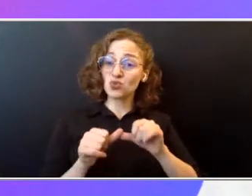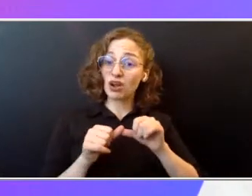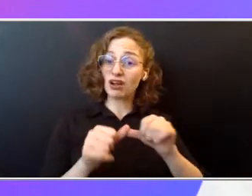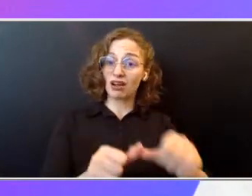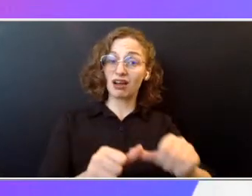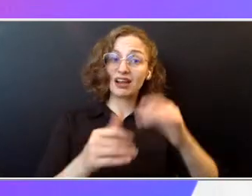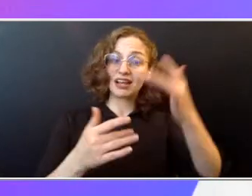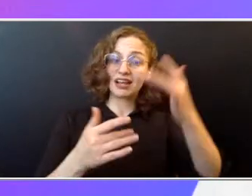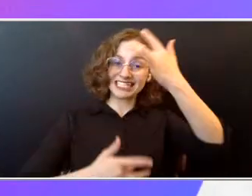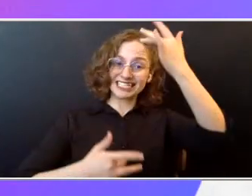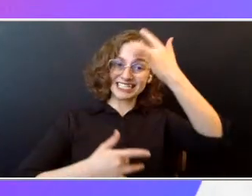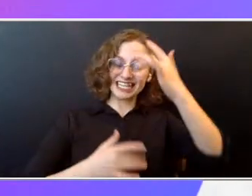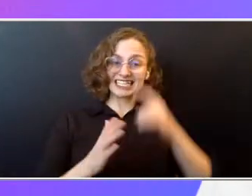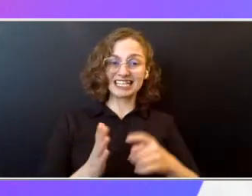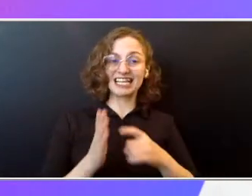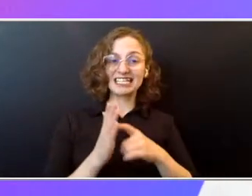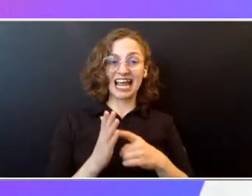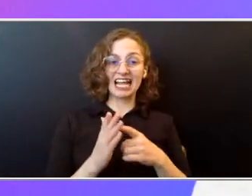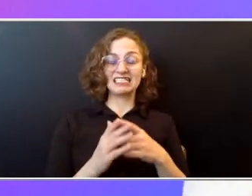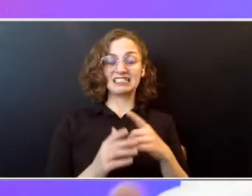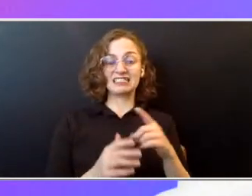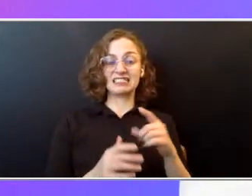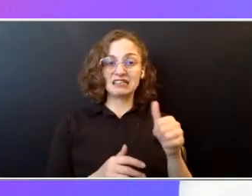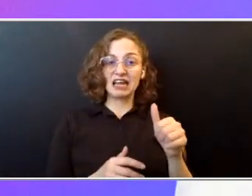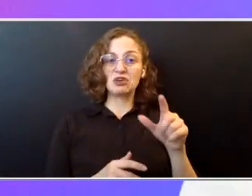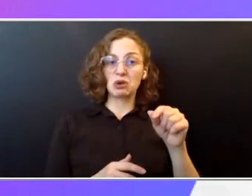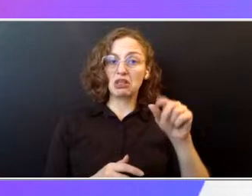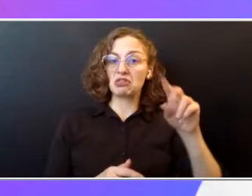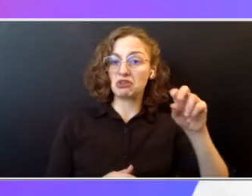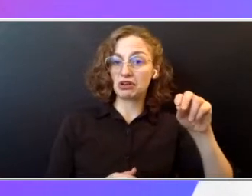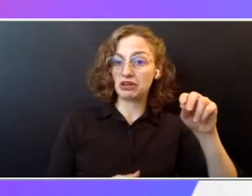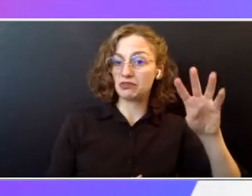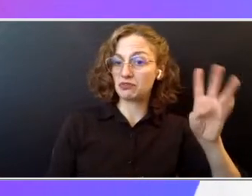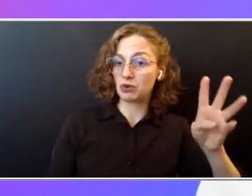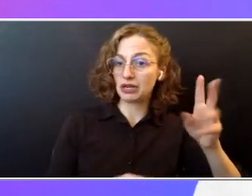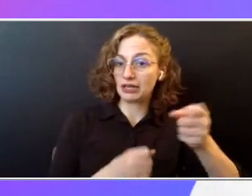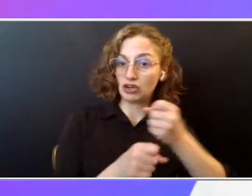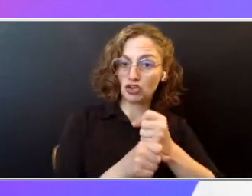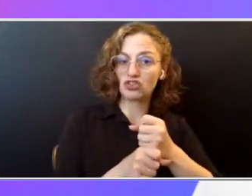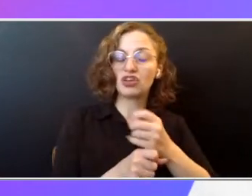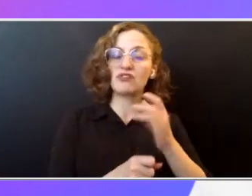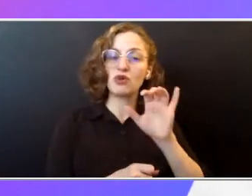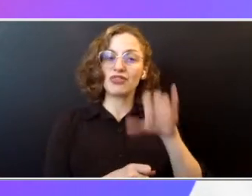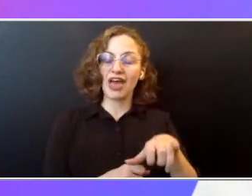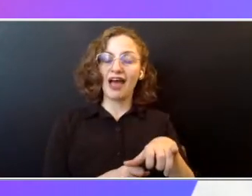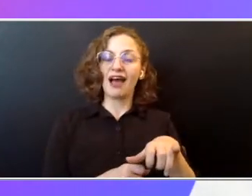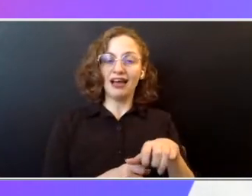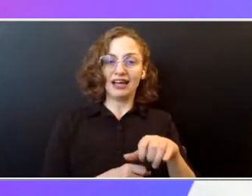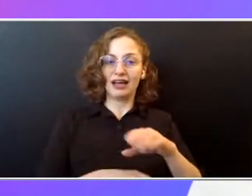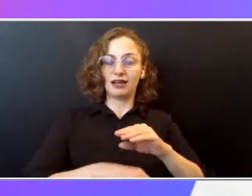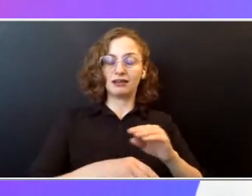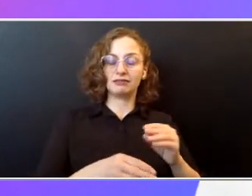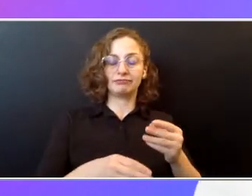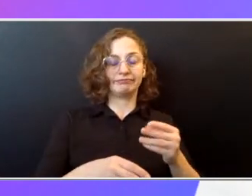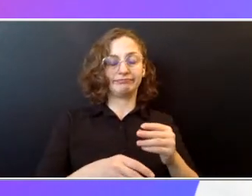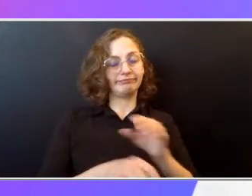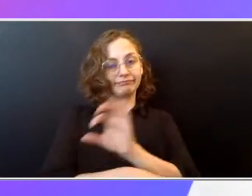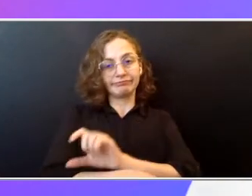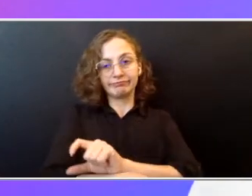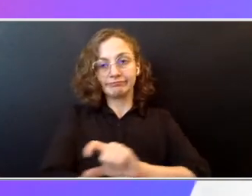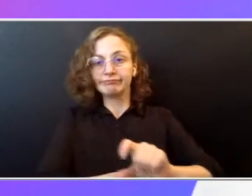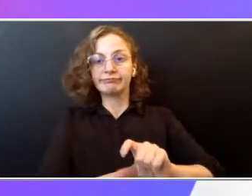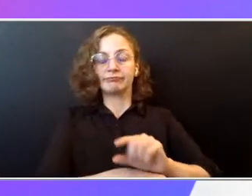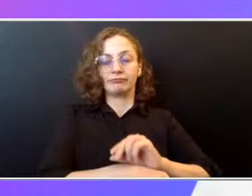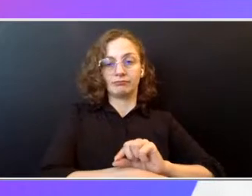bad cholesterol that deposits in the wall to develop symptomatic disease or to require intervention by a cardiologist. And it's